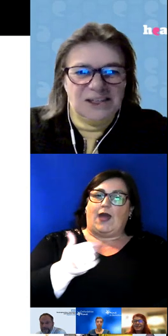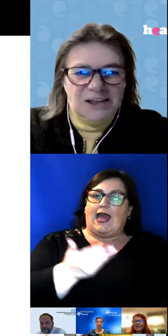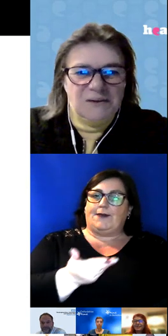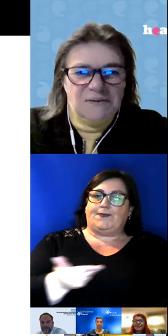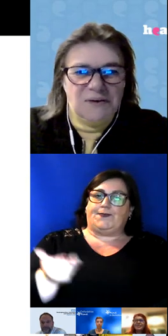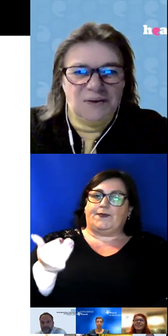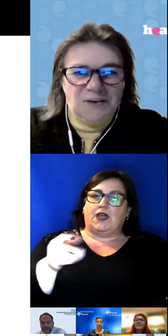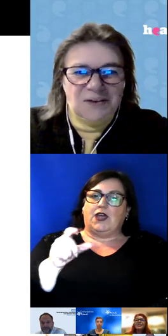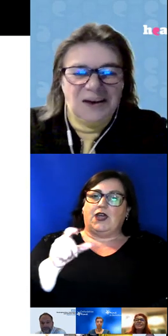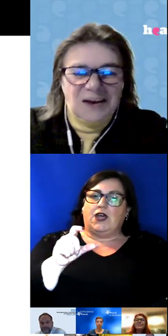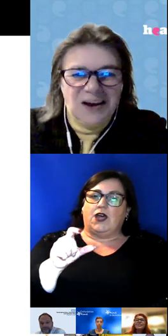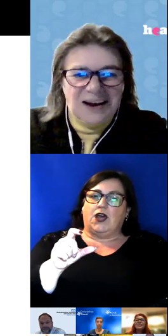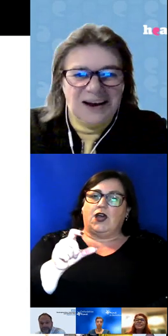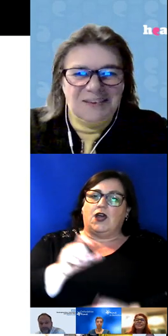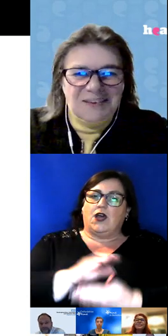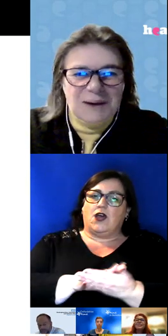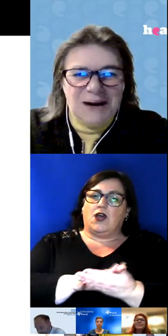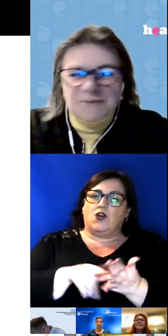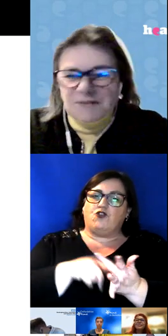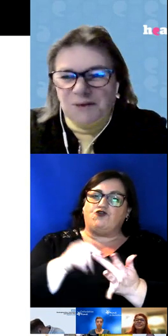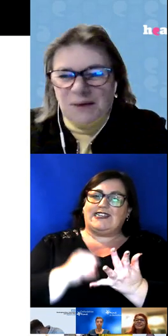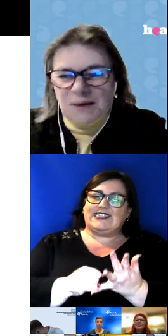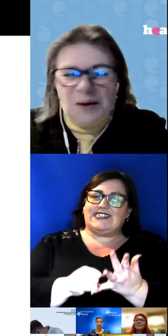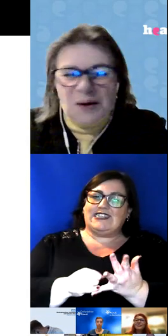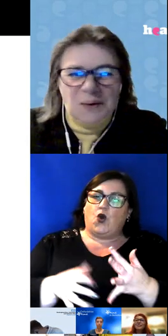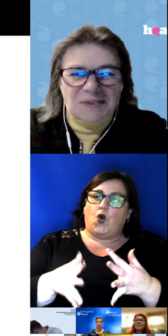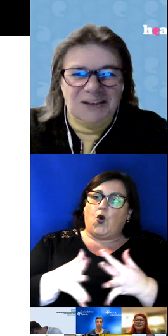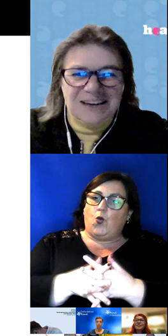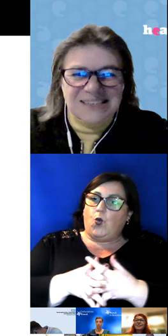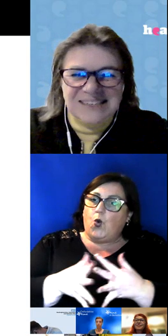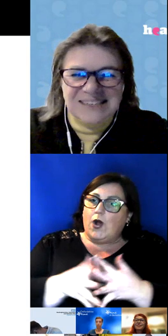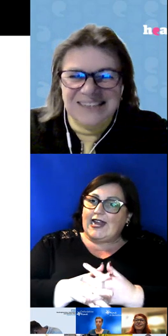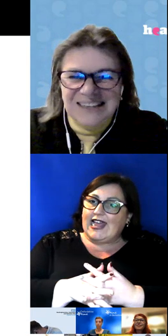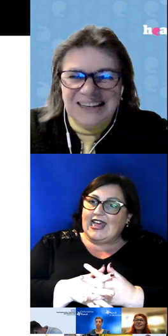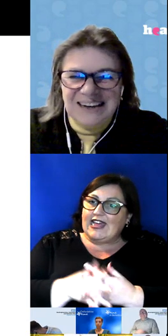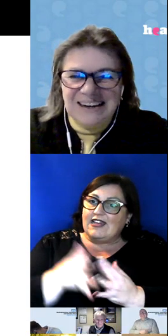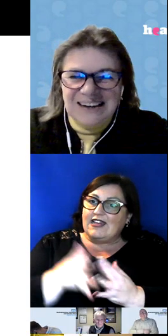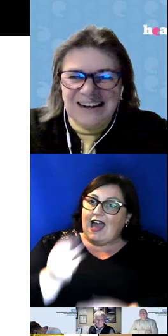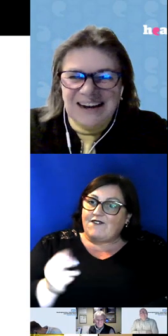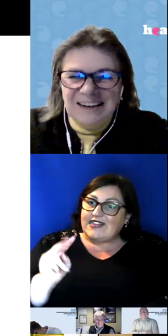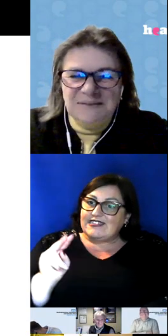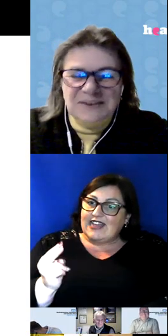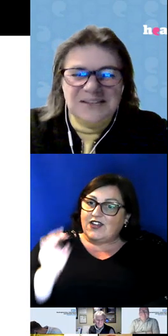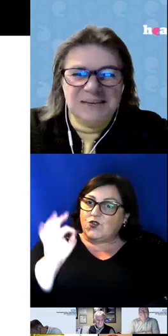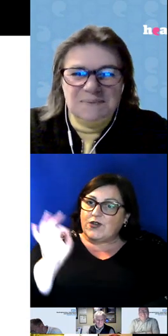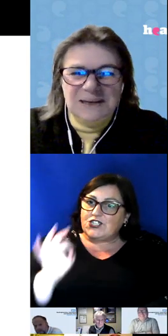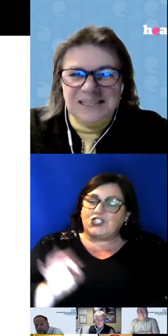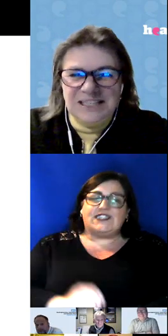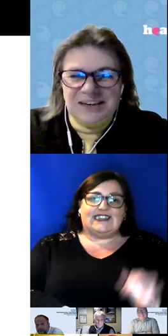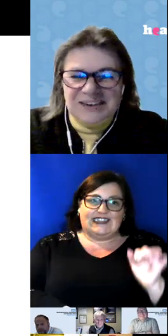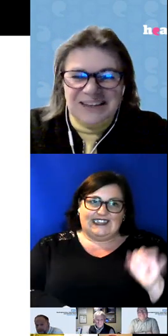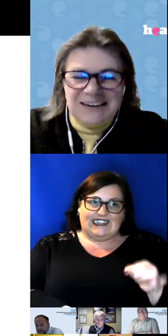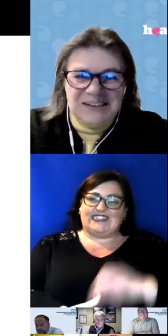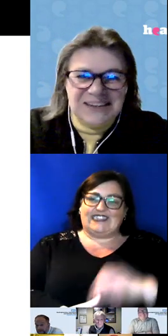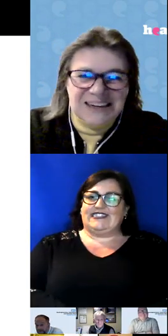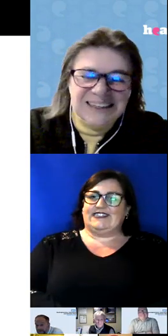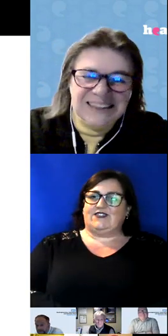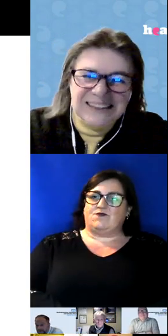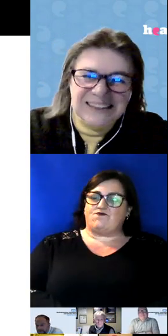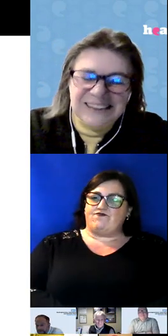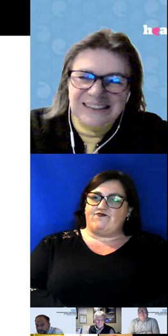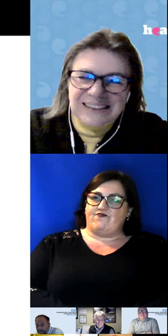second question, or have you got a hand that's been up throughout the whole session? No, it's a second question. I'll give you a second bite of the cherry. It's then. It's